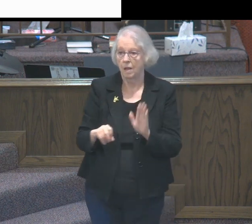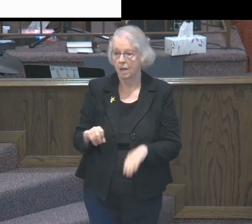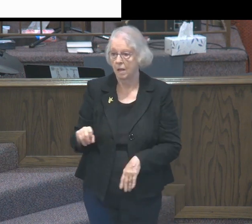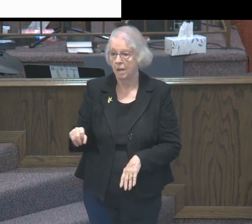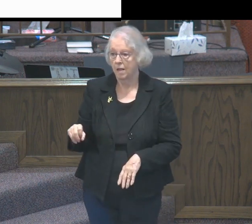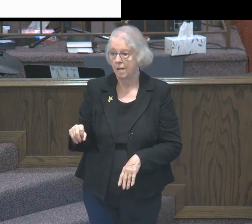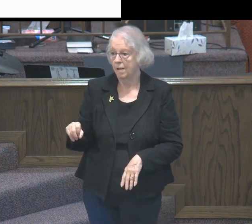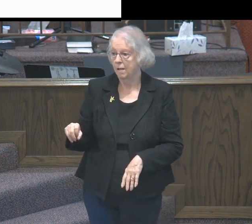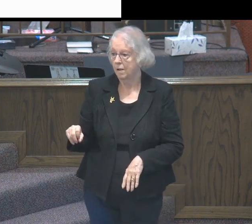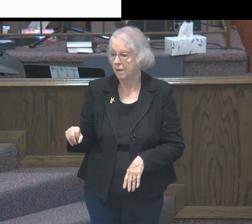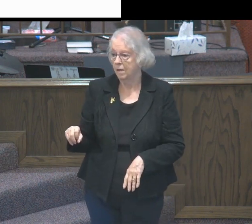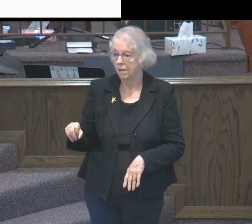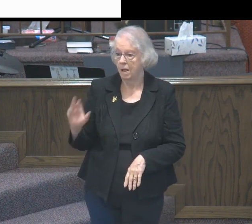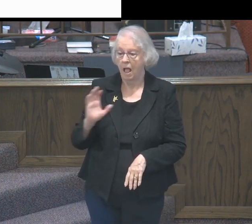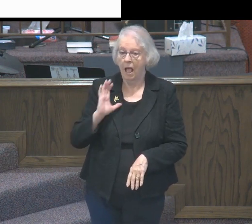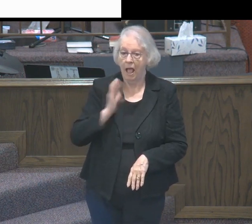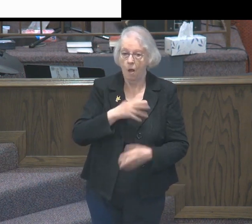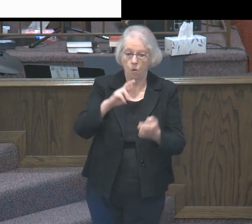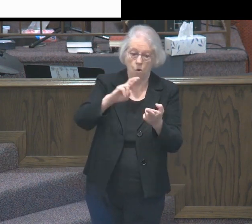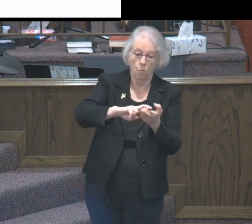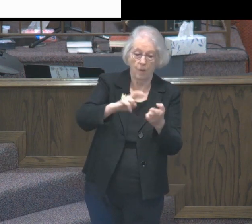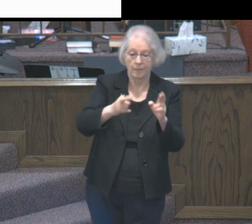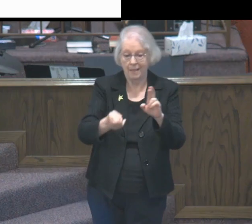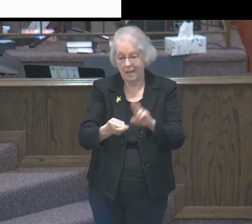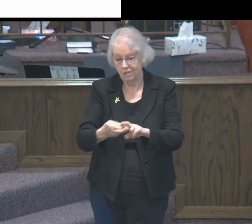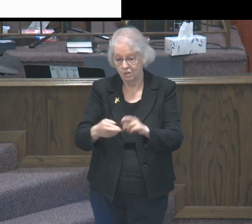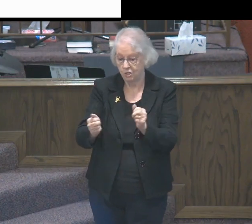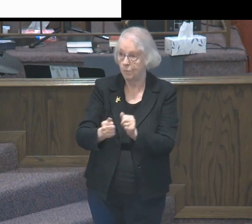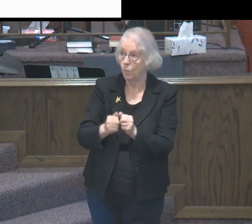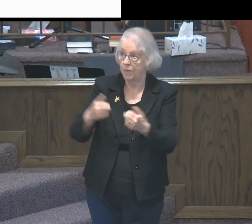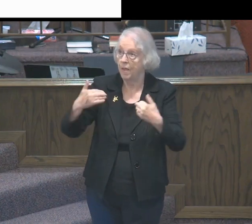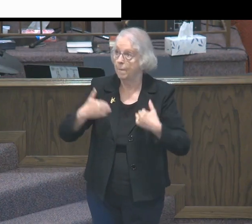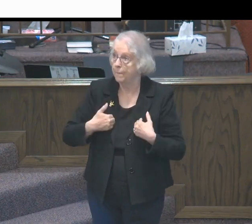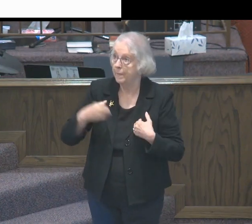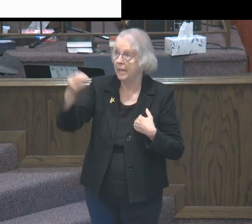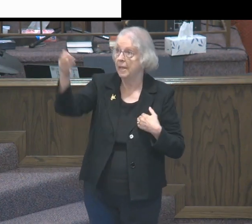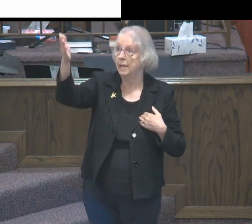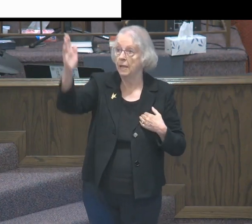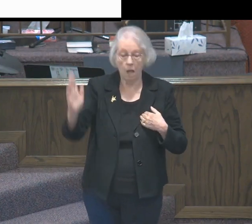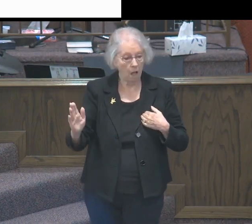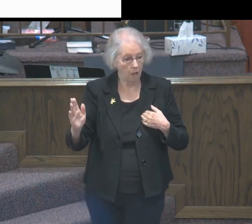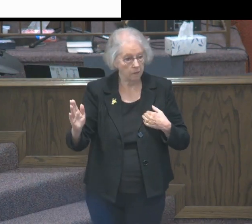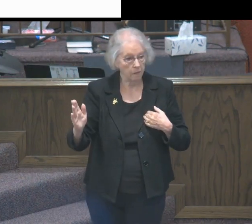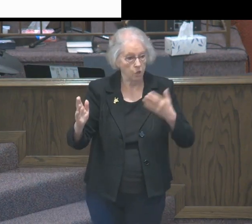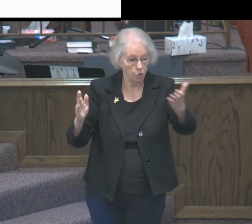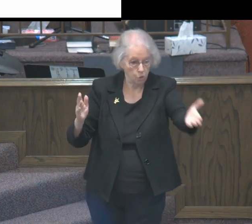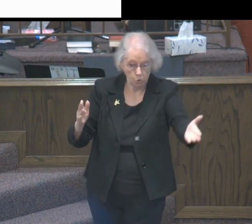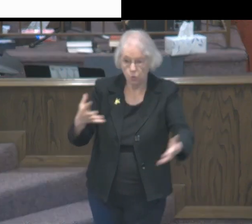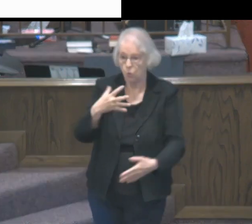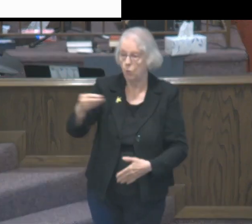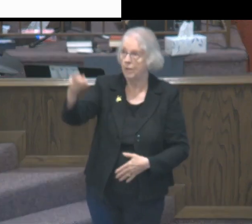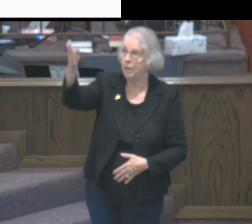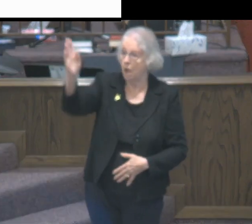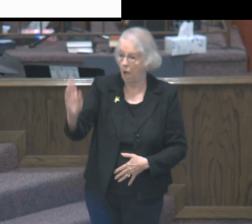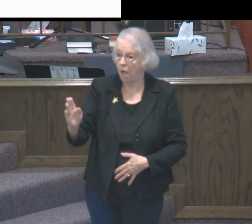always talk about in church, this vertical relationship between me and God, between God and man. And